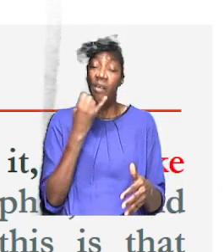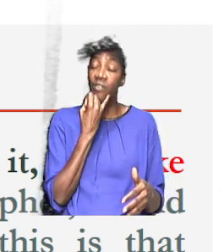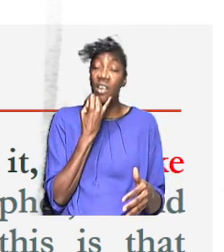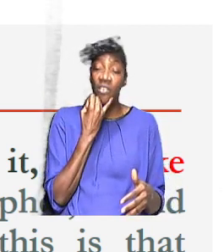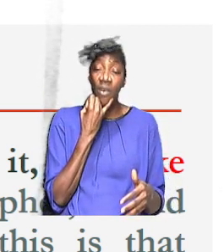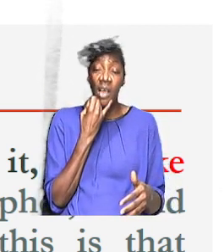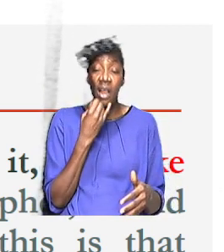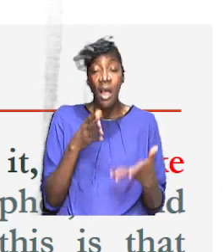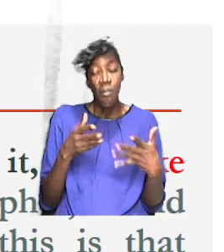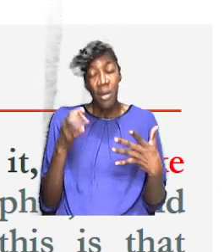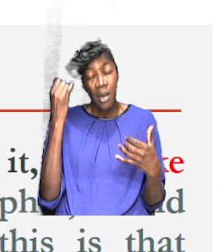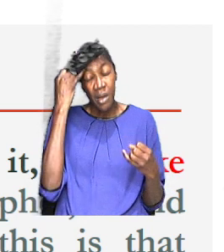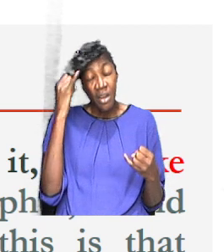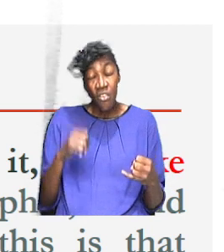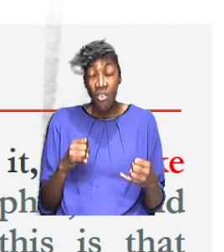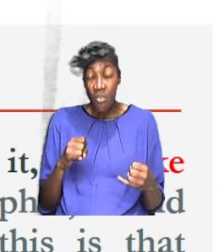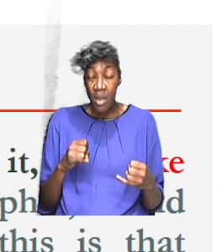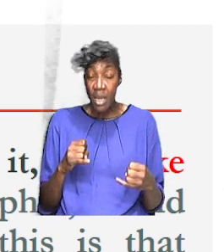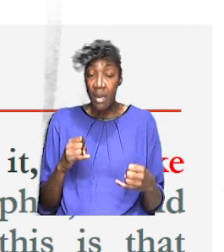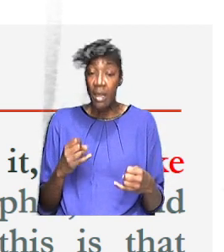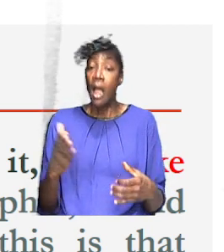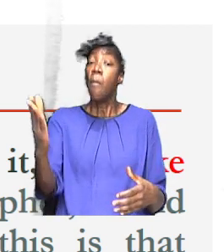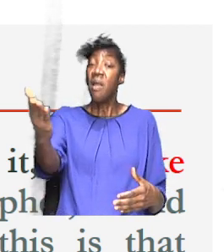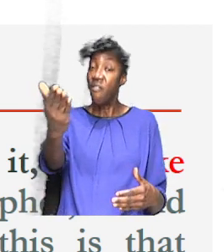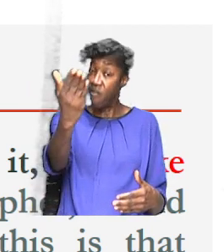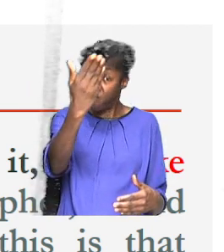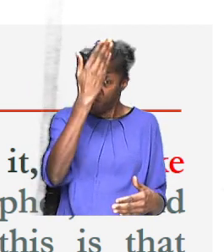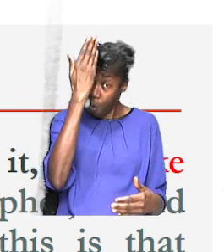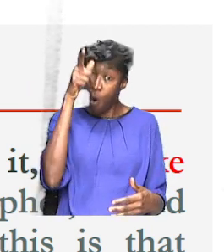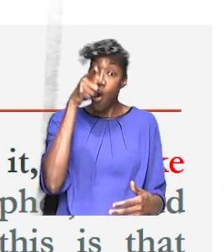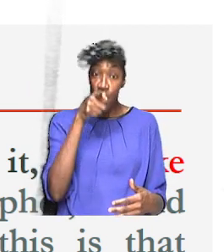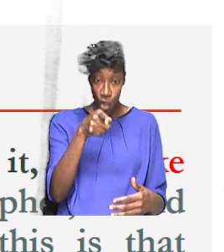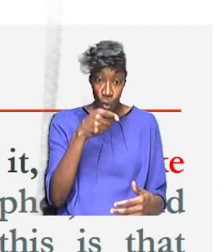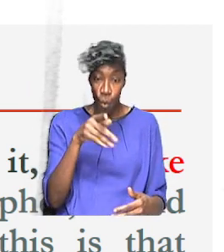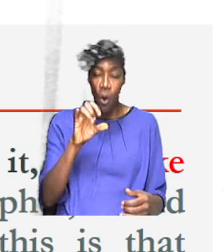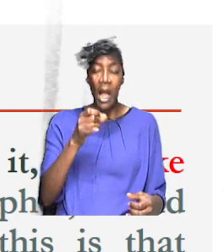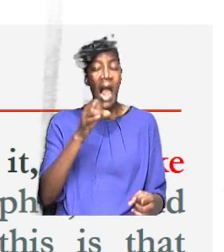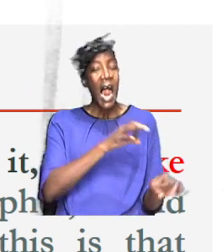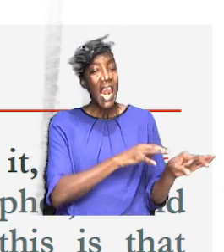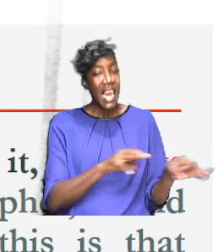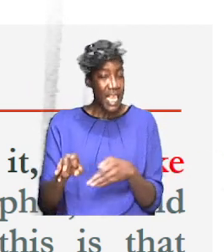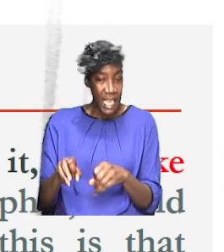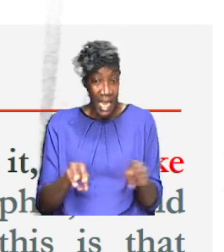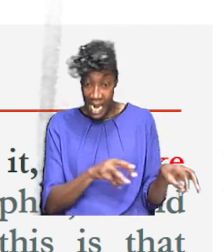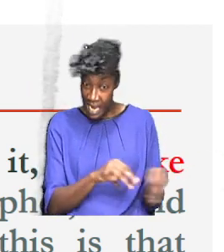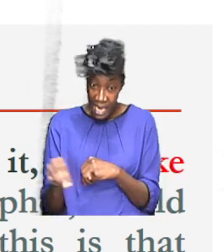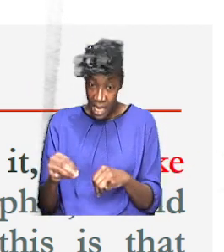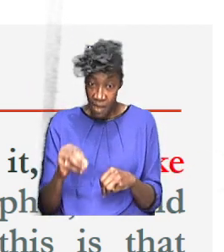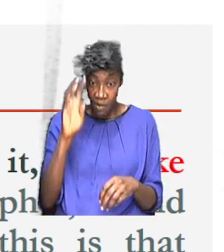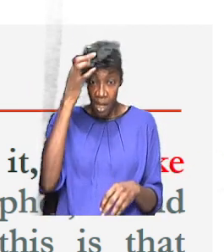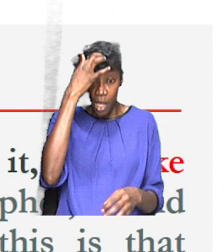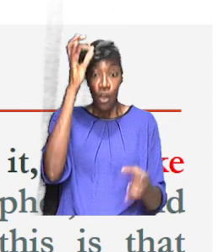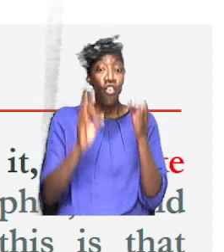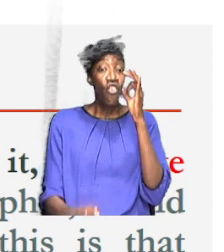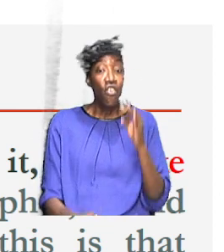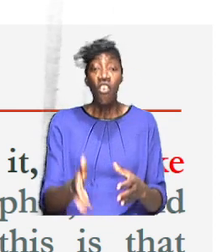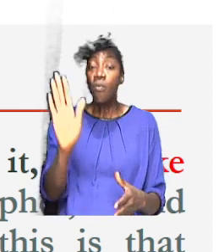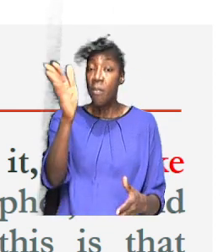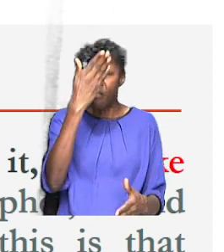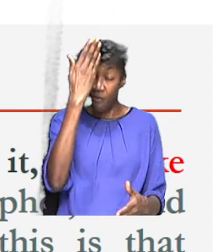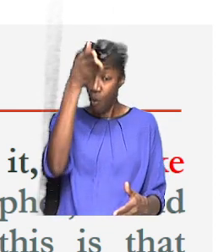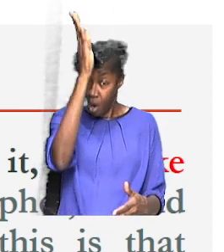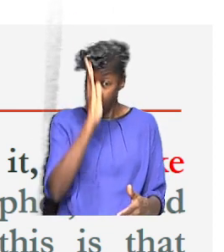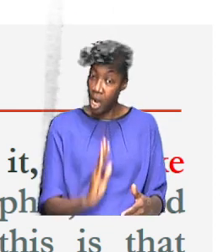judgment might be reserved ahead of you. But leave the judgment to God. That's the point I'm trying to make. Amen.